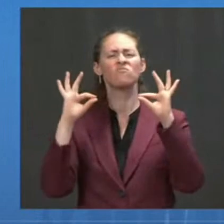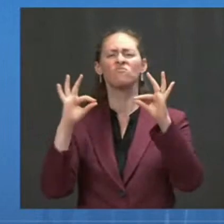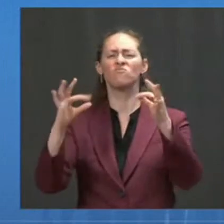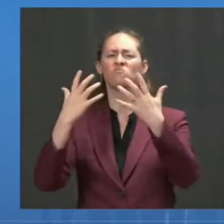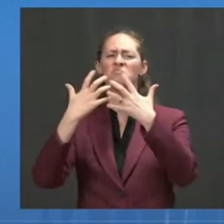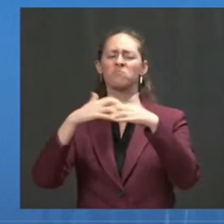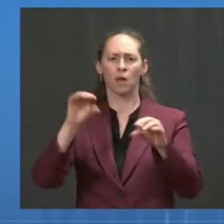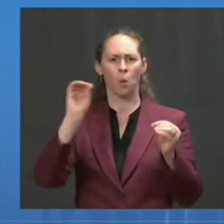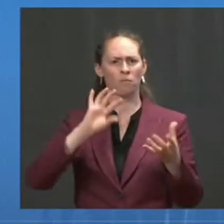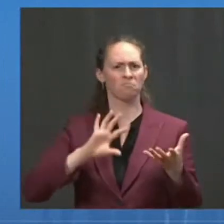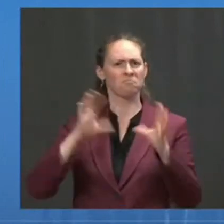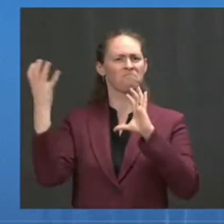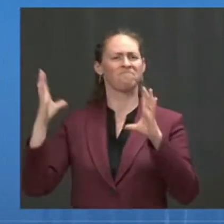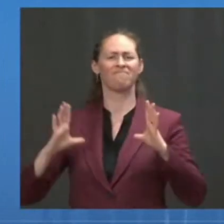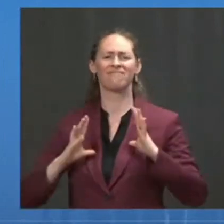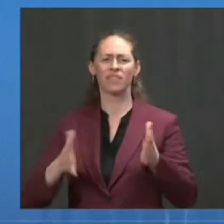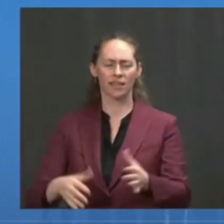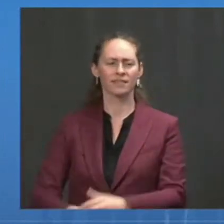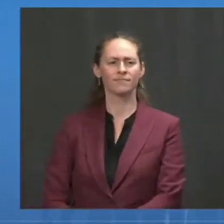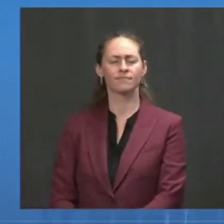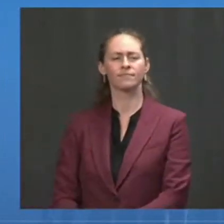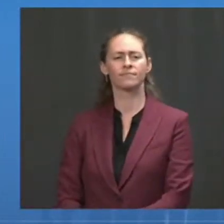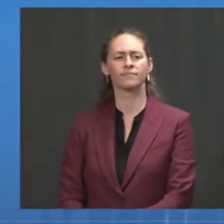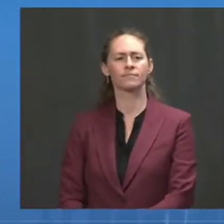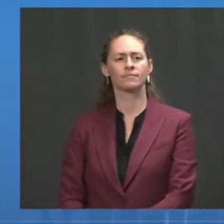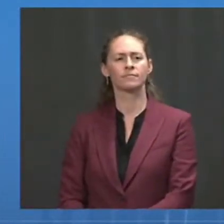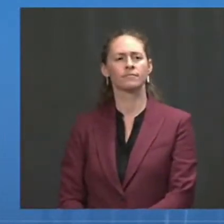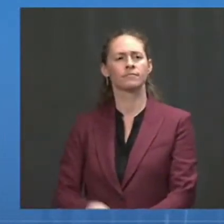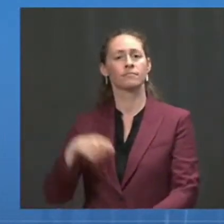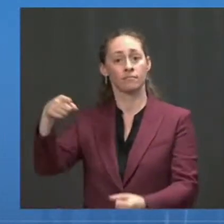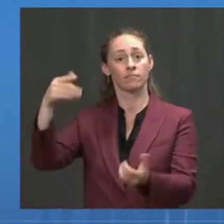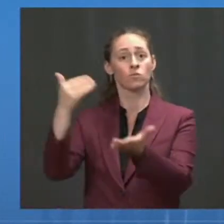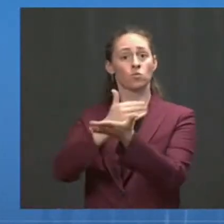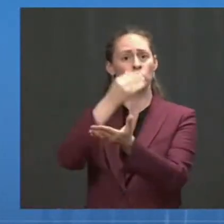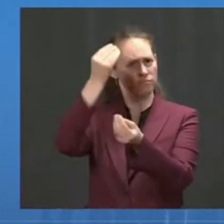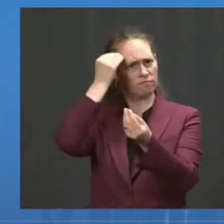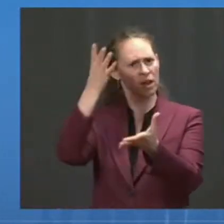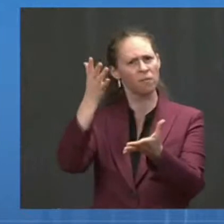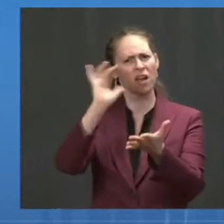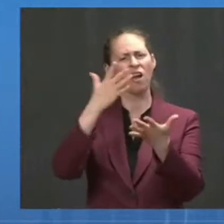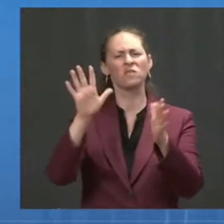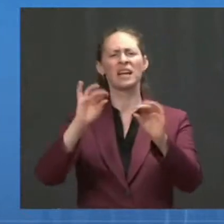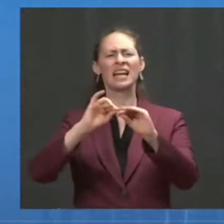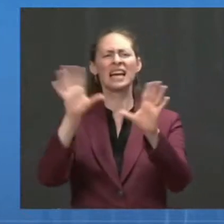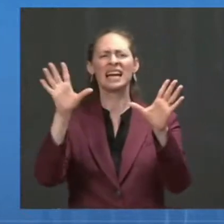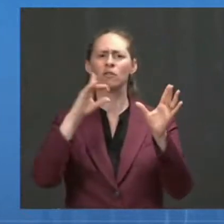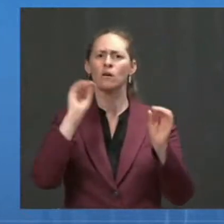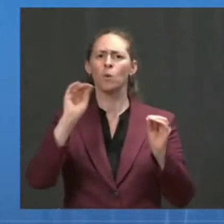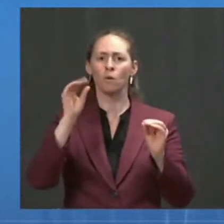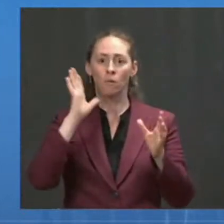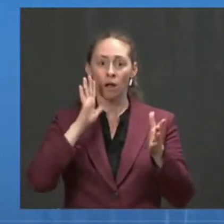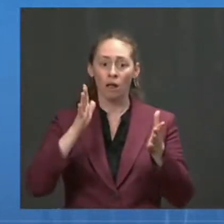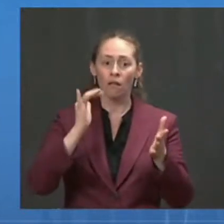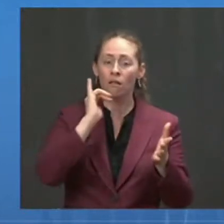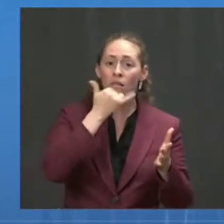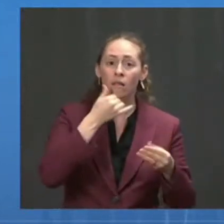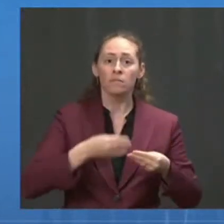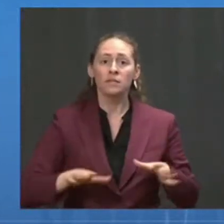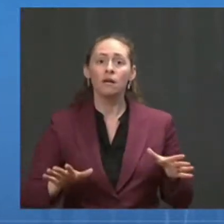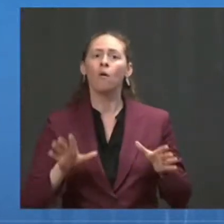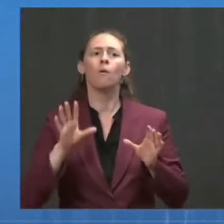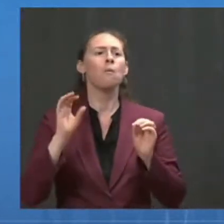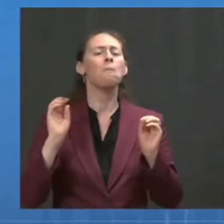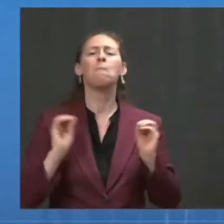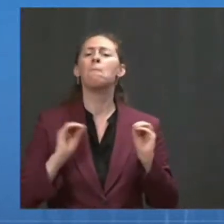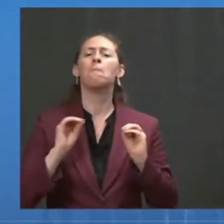Now, these new data found no increase in the risk for miscarriage among people who received an mRNA COVID-19